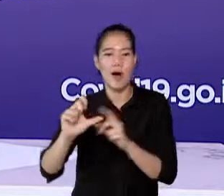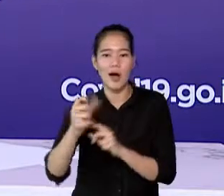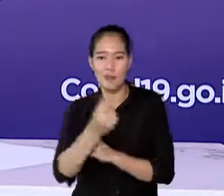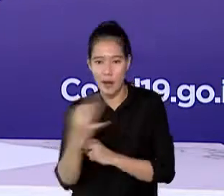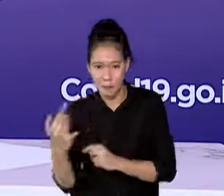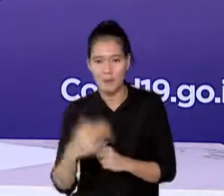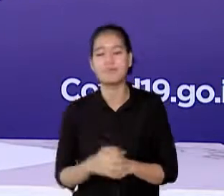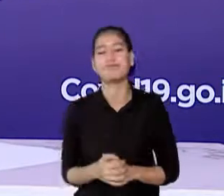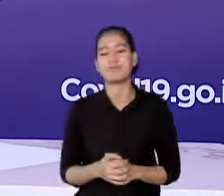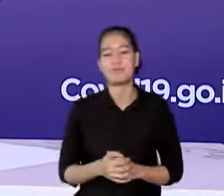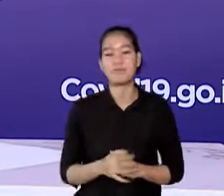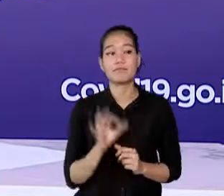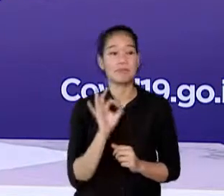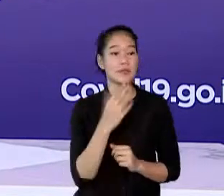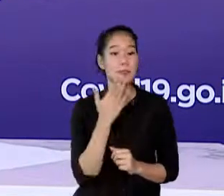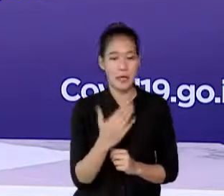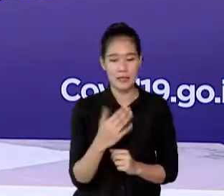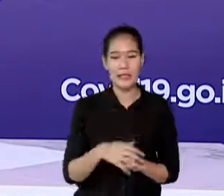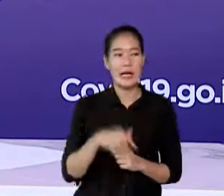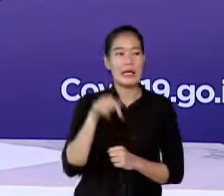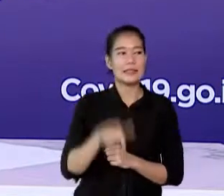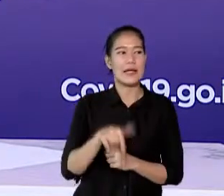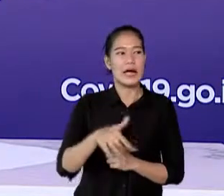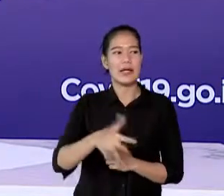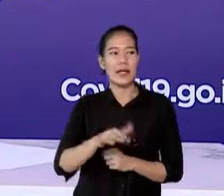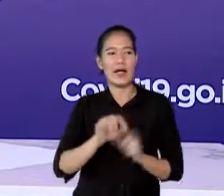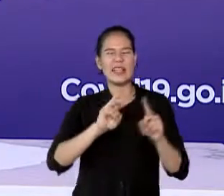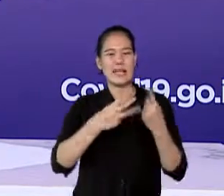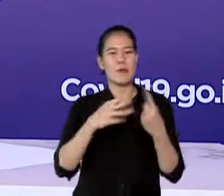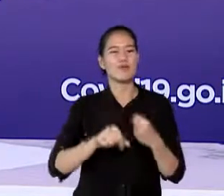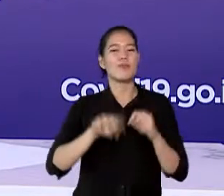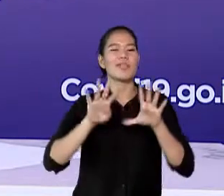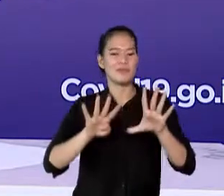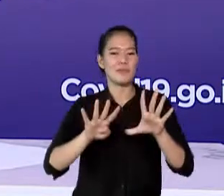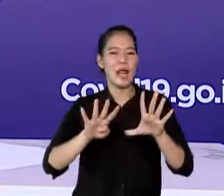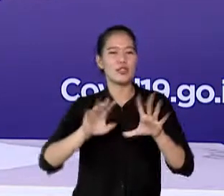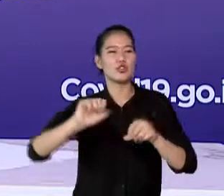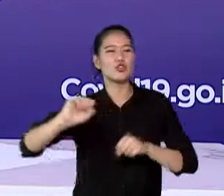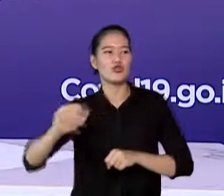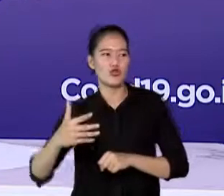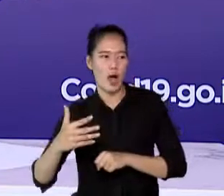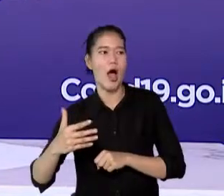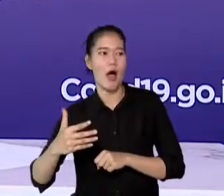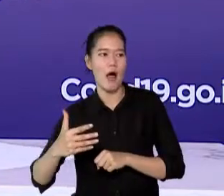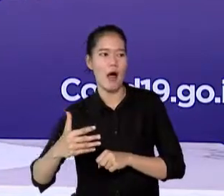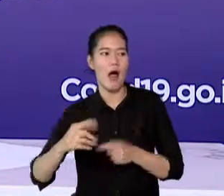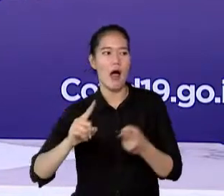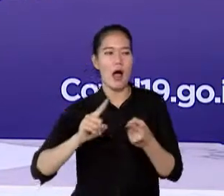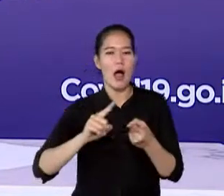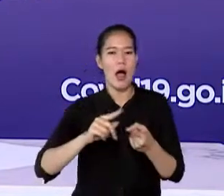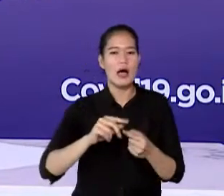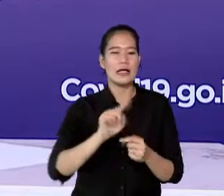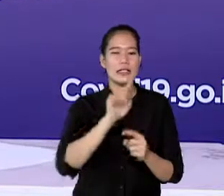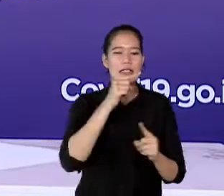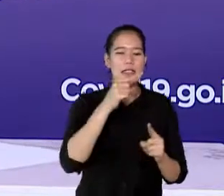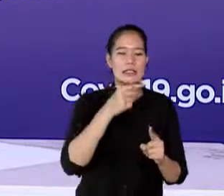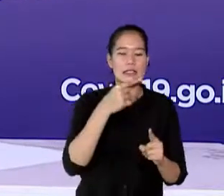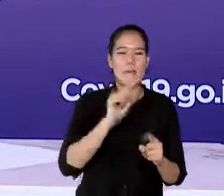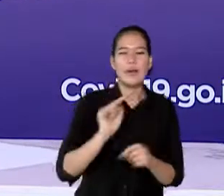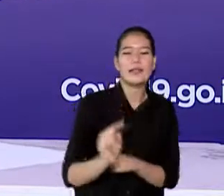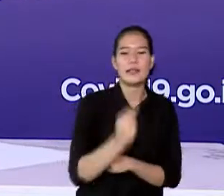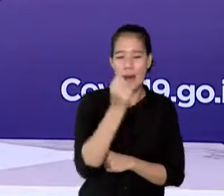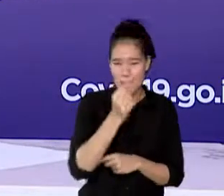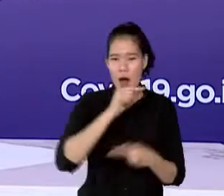date, approximately 13.9 million doses of vaccines, both the first and the second doses, that